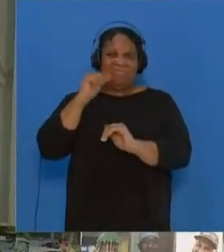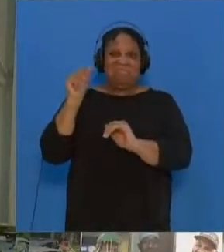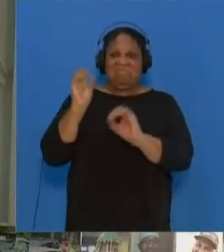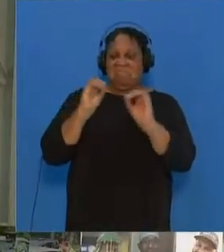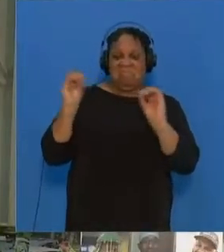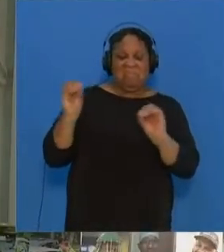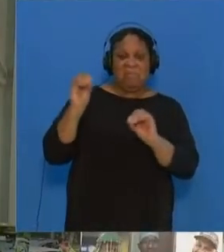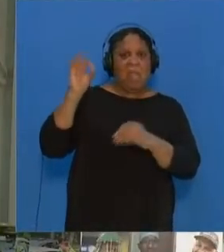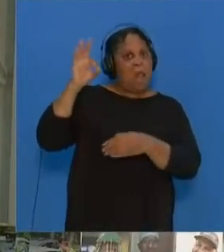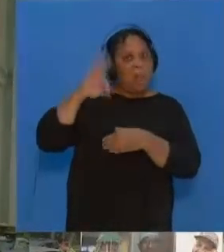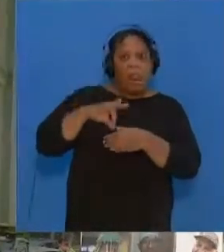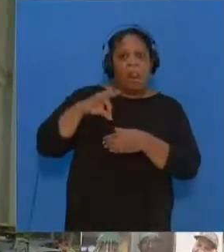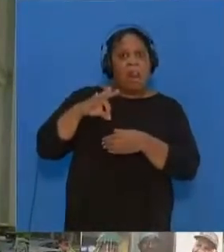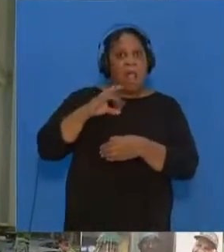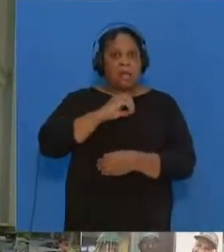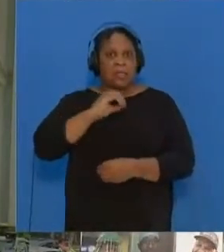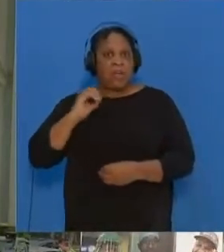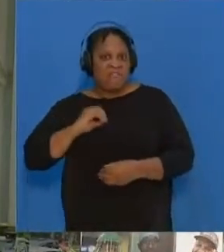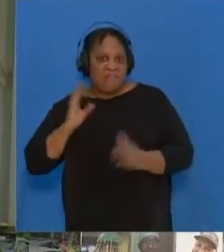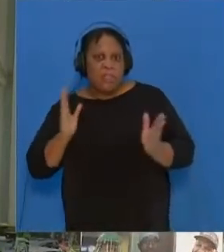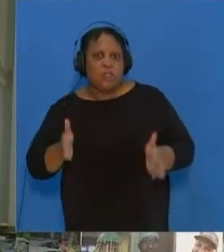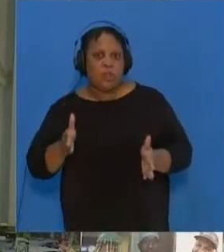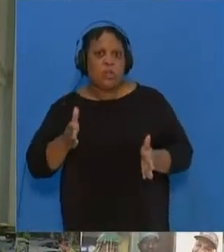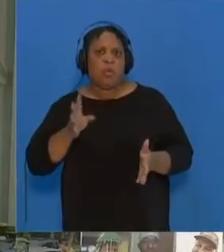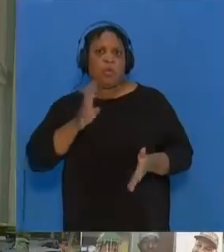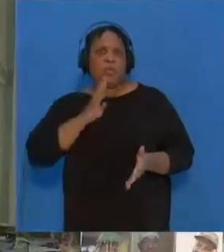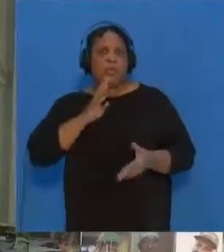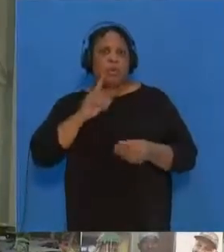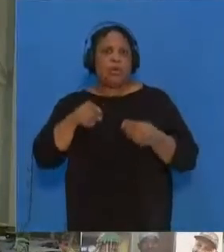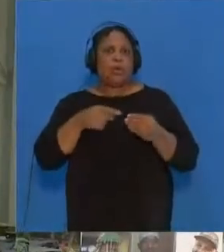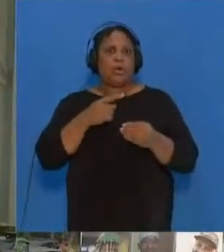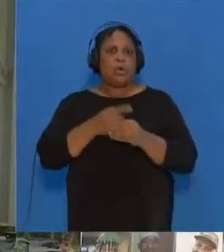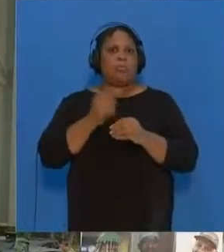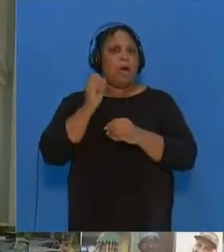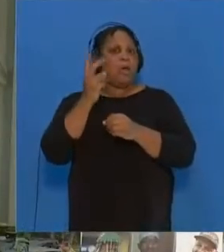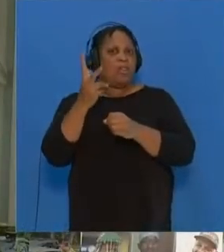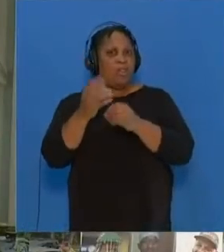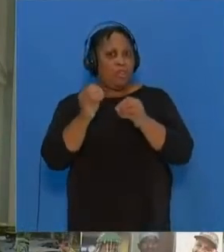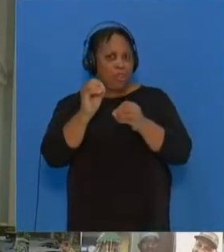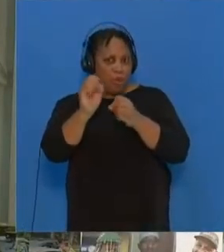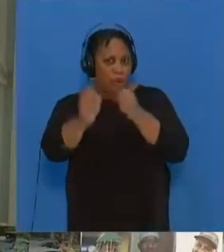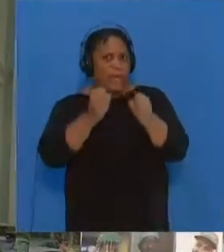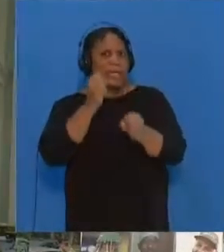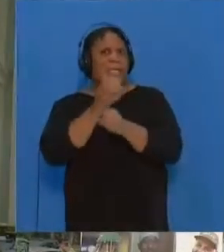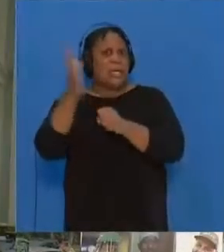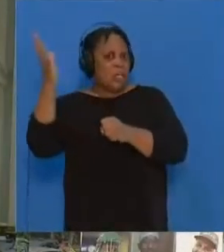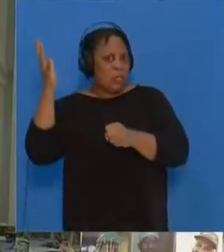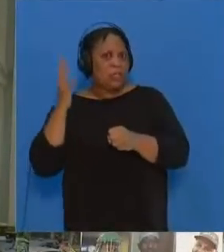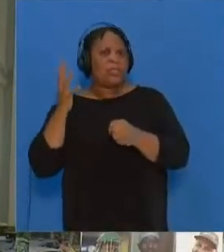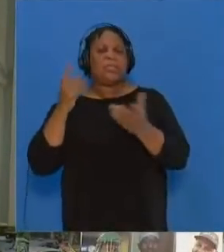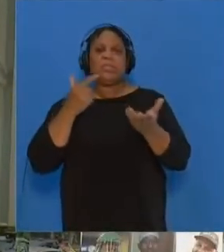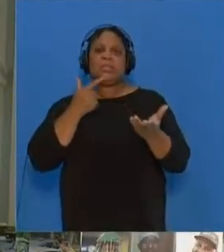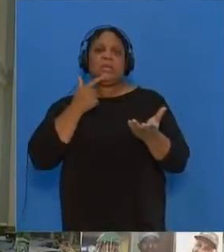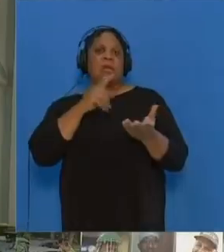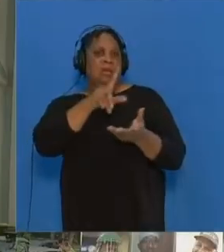non-elected official. We're talking a career spanning 30 years. Ms. Wilson, if you have a question to ask, or else My I might